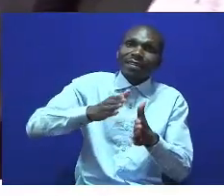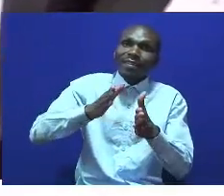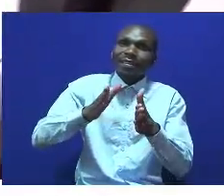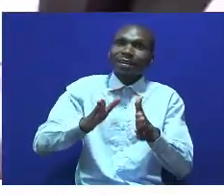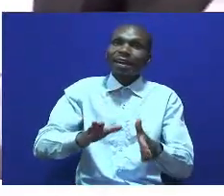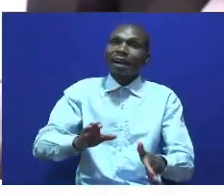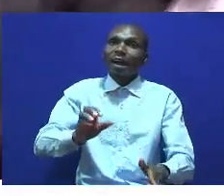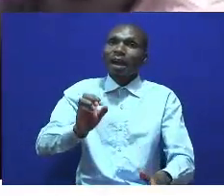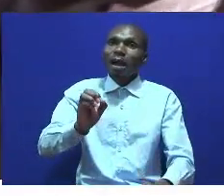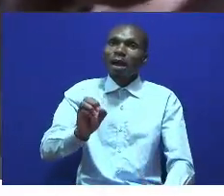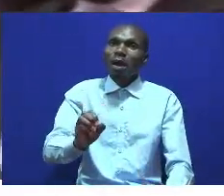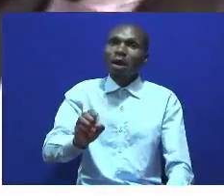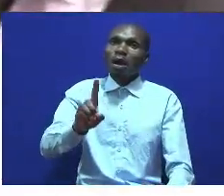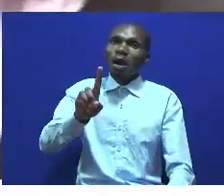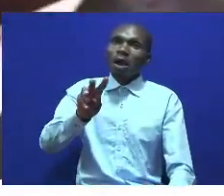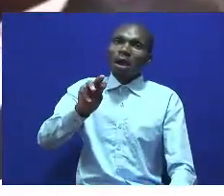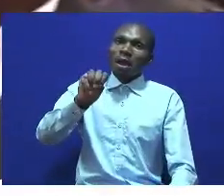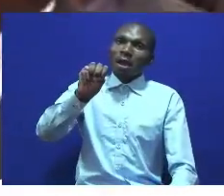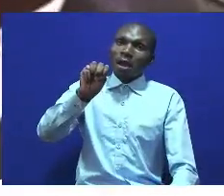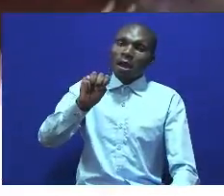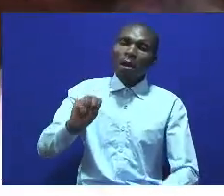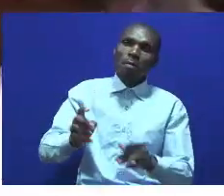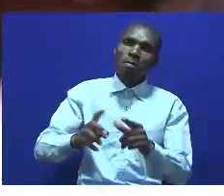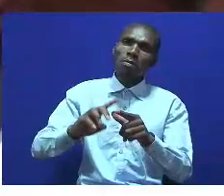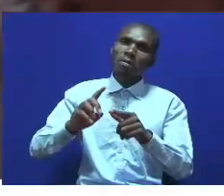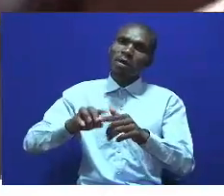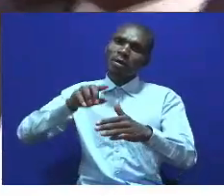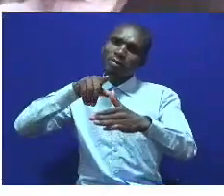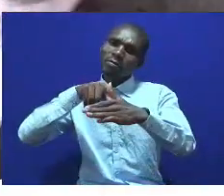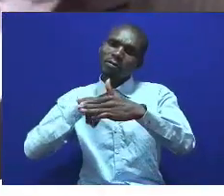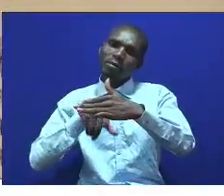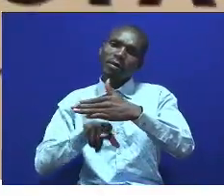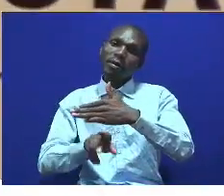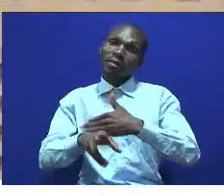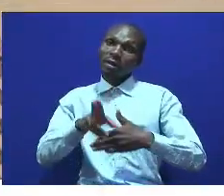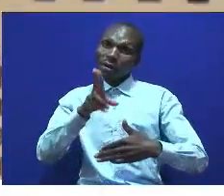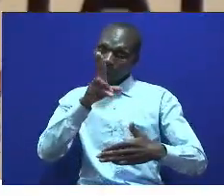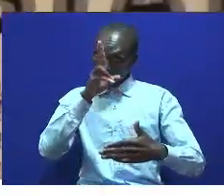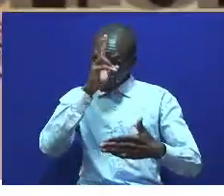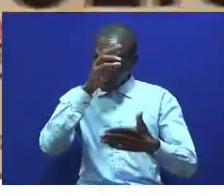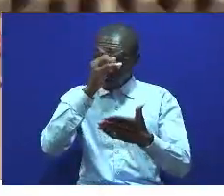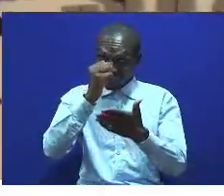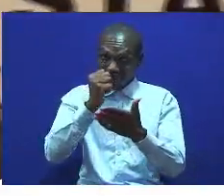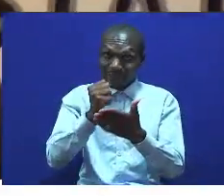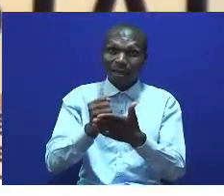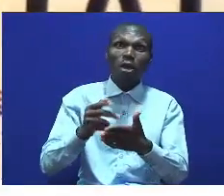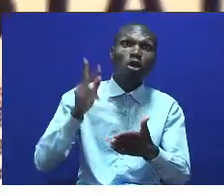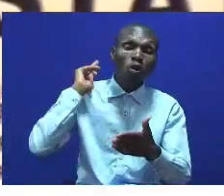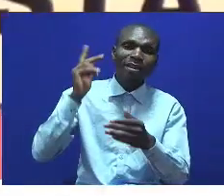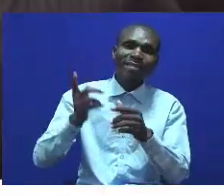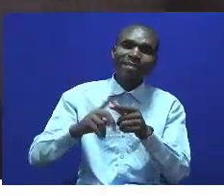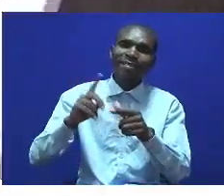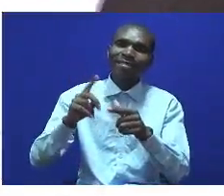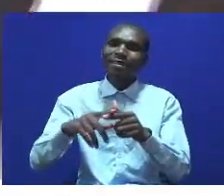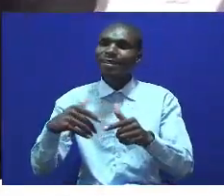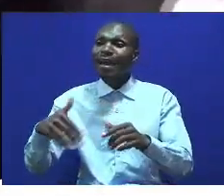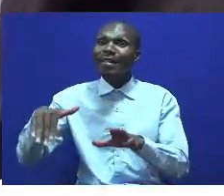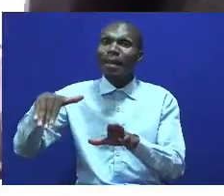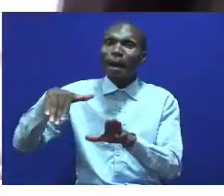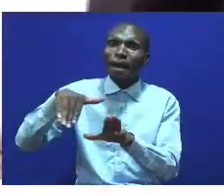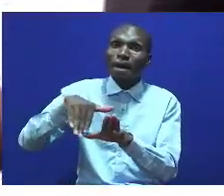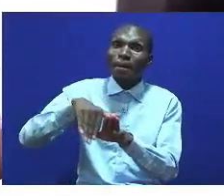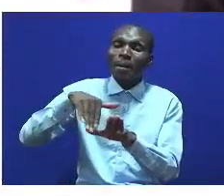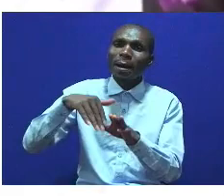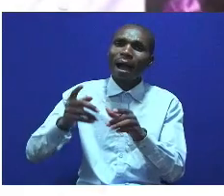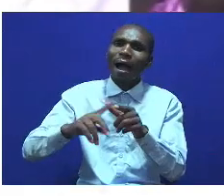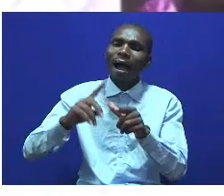ODM Edwin Sifuna haba kawiki na ase gitaseni kia banyanyimbo gya Kisi amonabo bwatani bande iliyoko ene kia